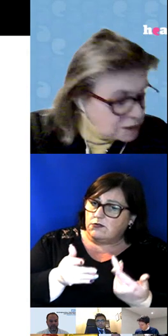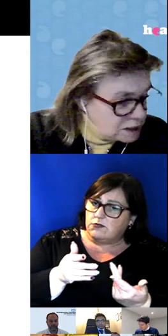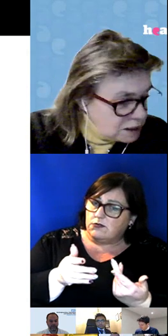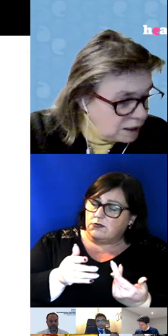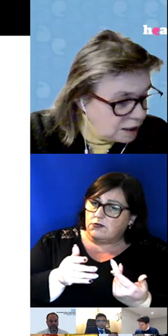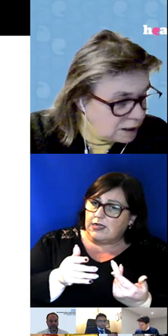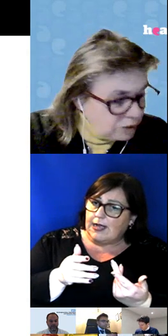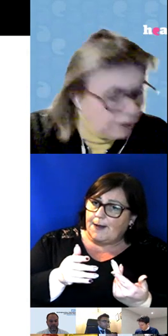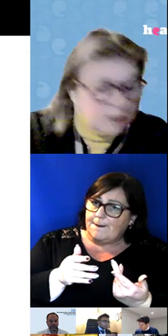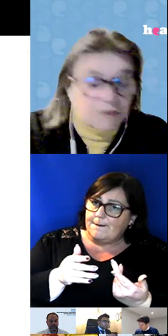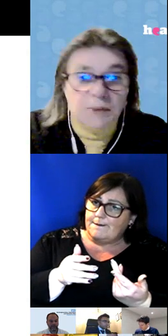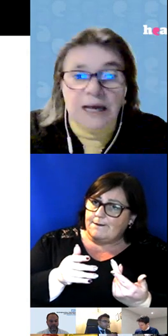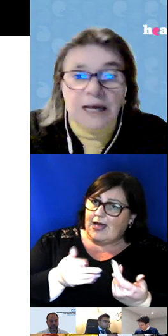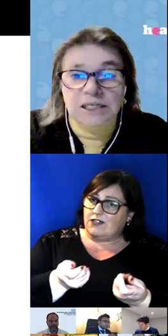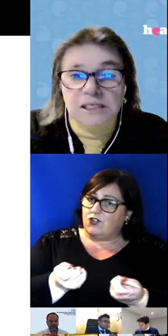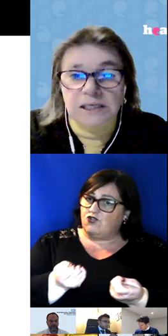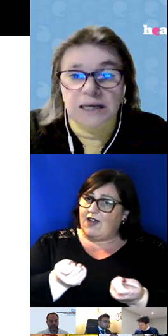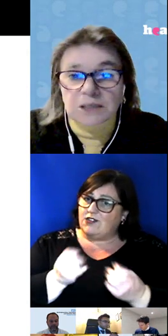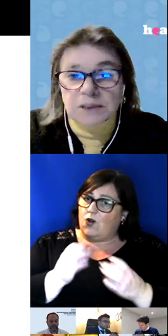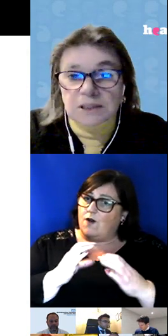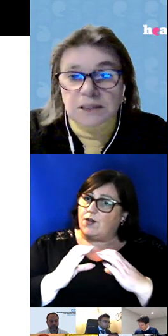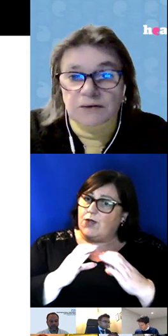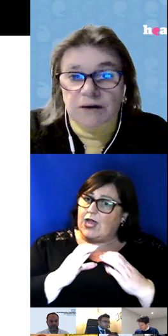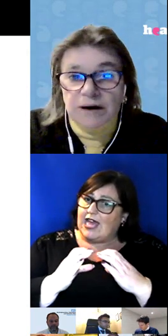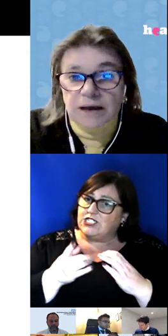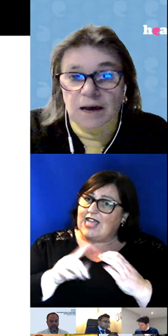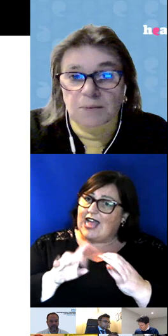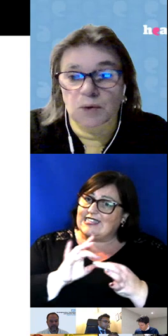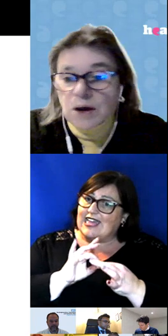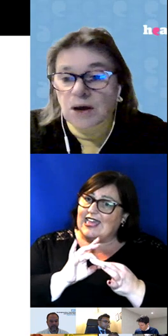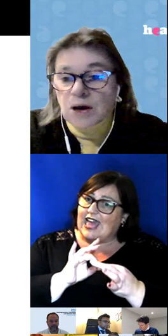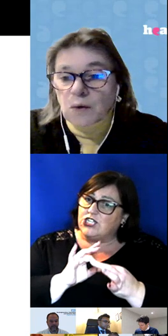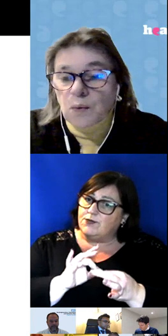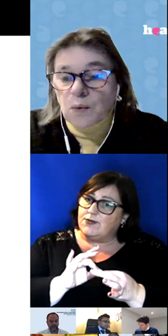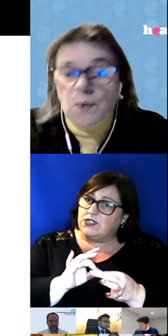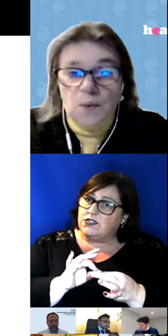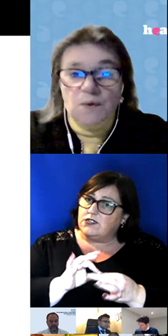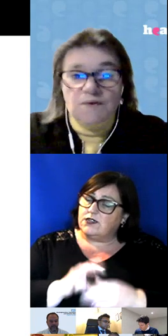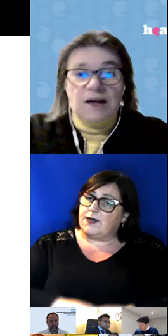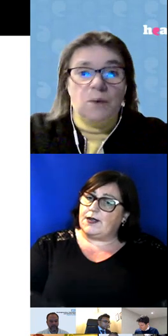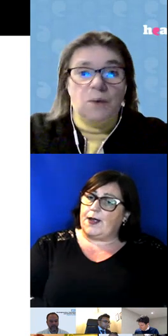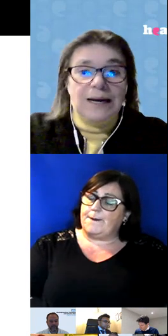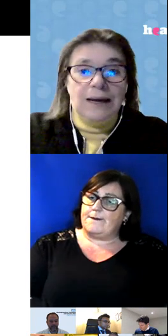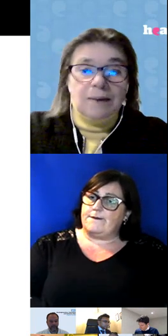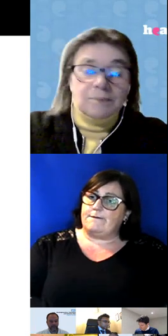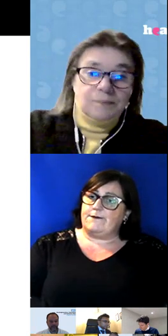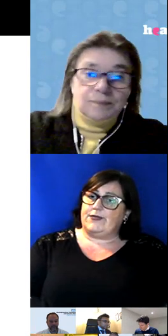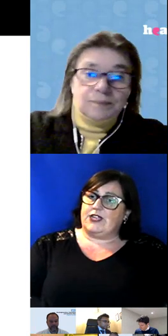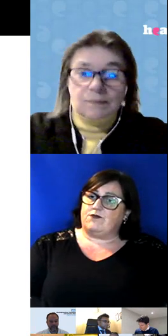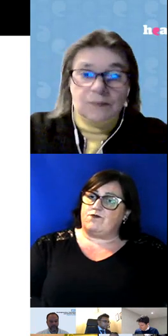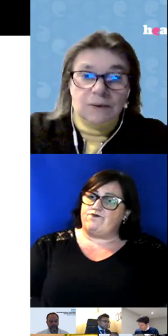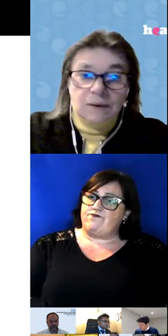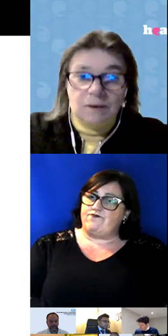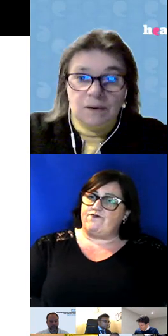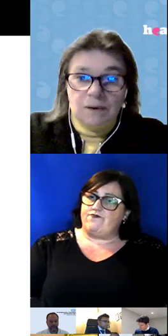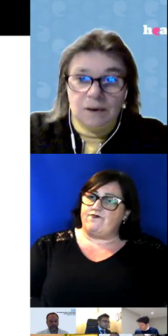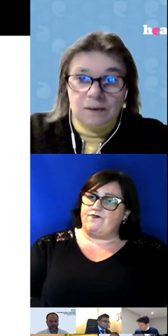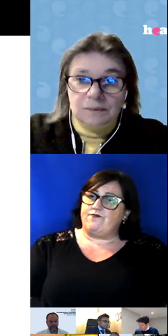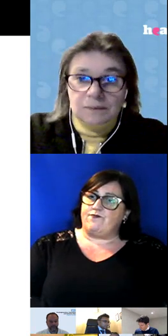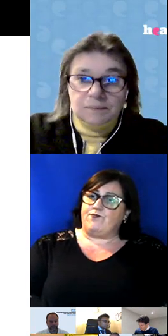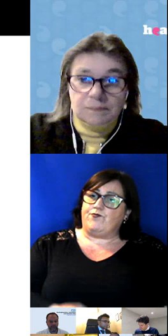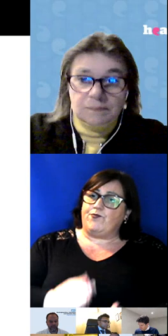As the Director of Communications and Engagement at the Integrated Care Board. fairly quickly? Very